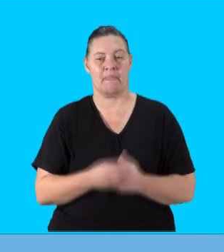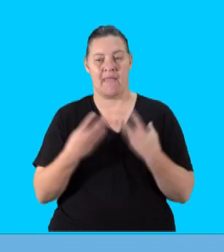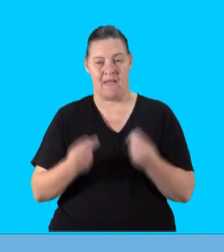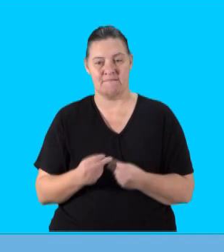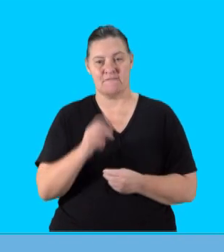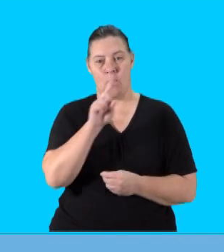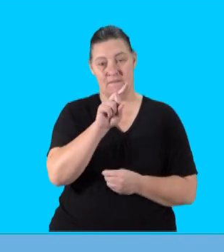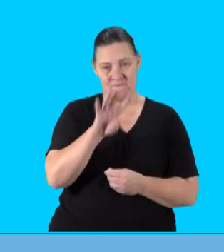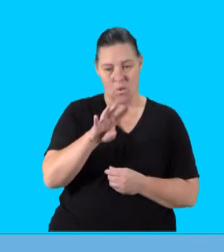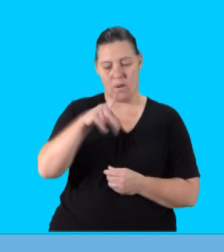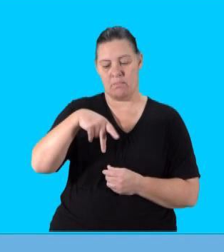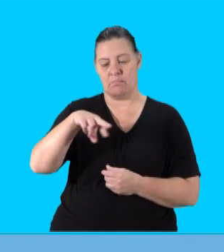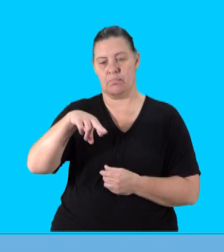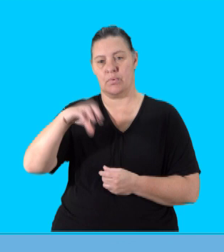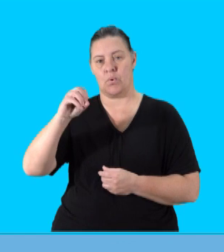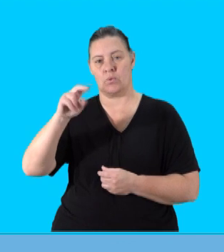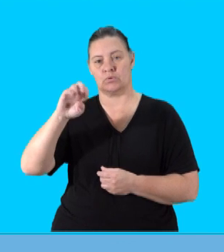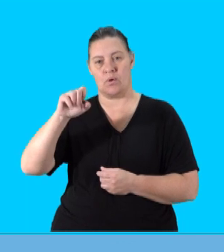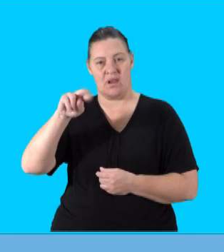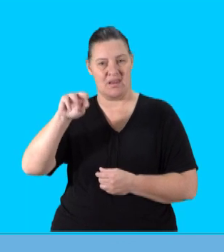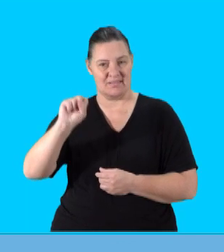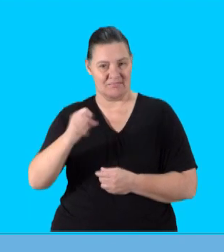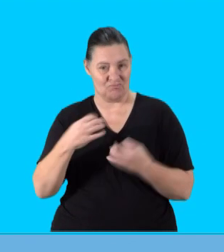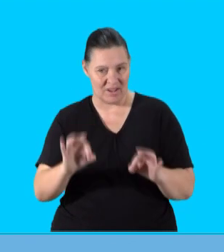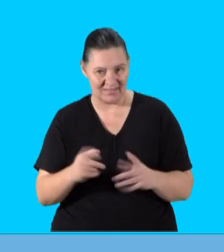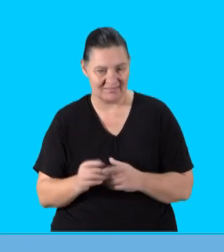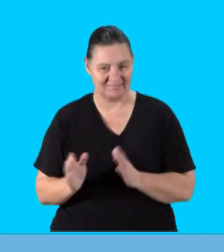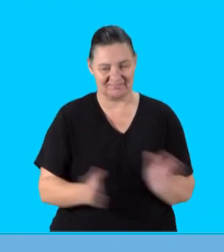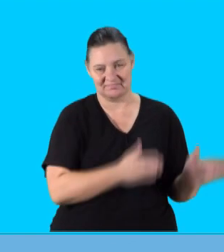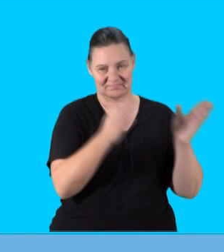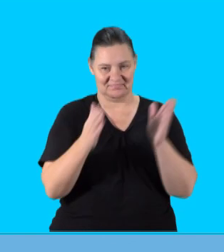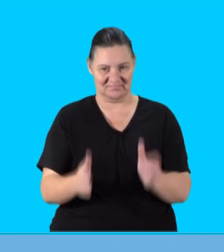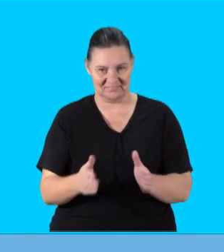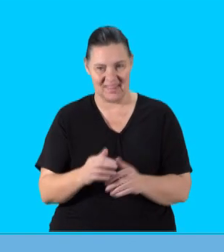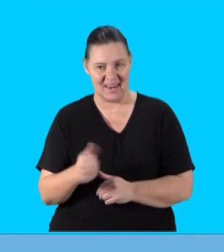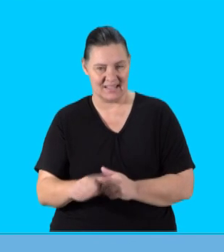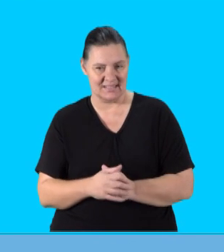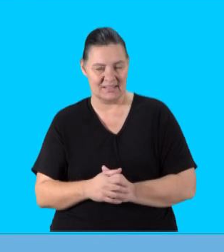protons. Right? Let's move on to the next one.